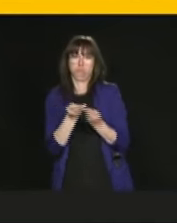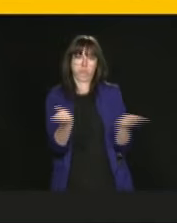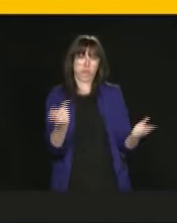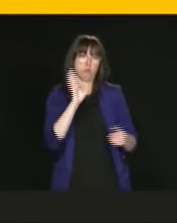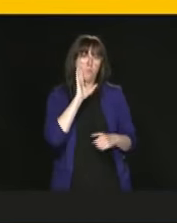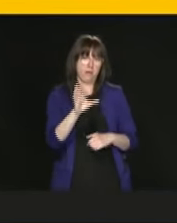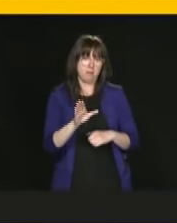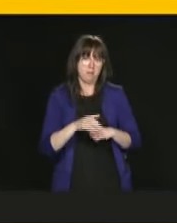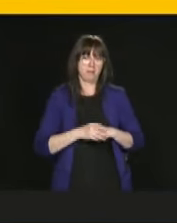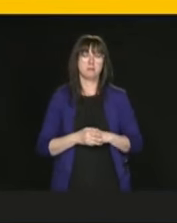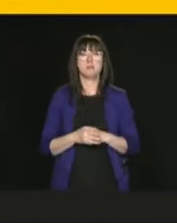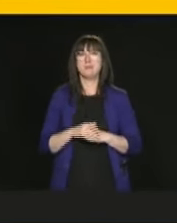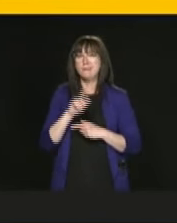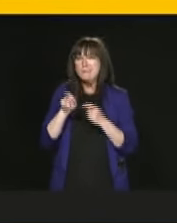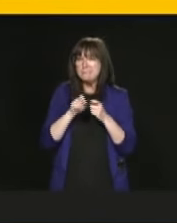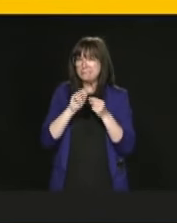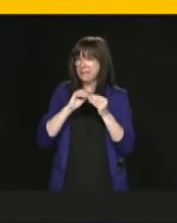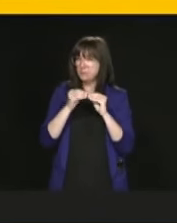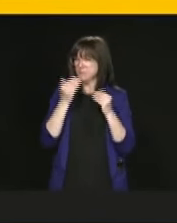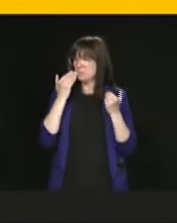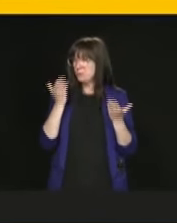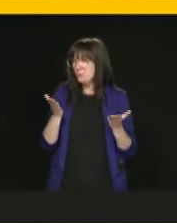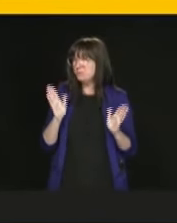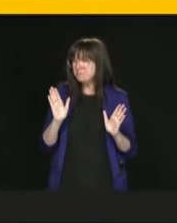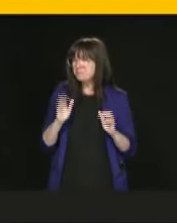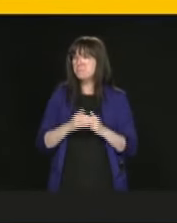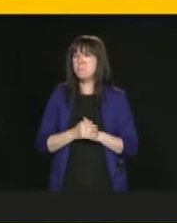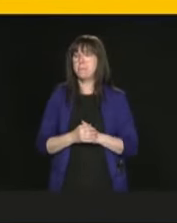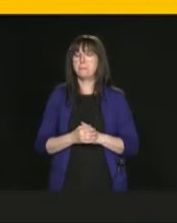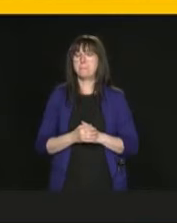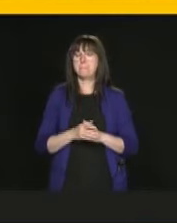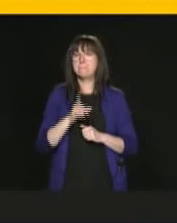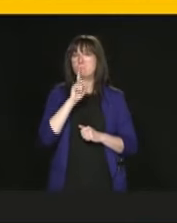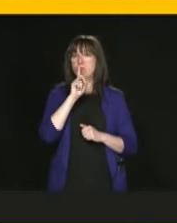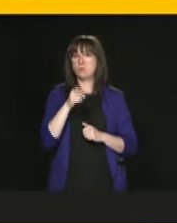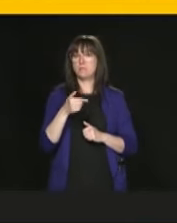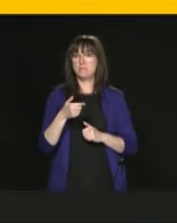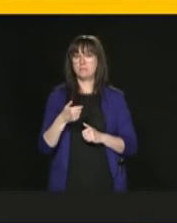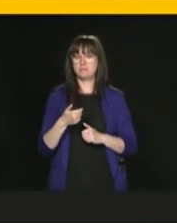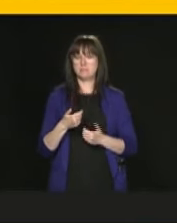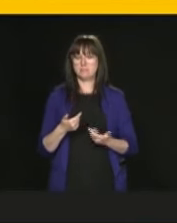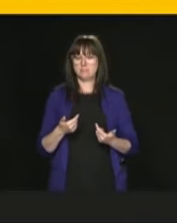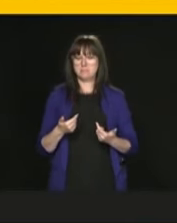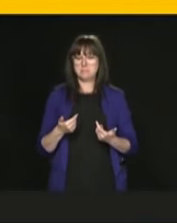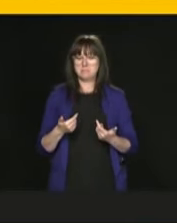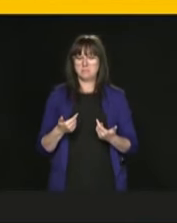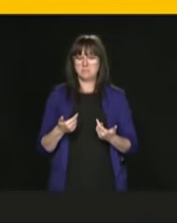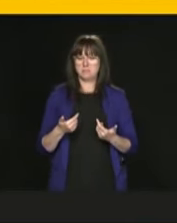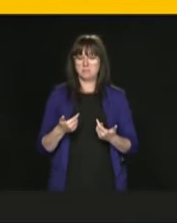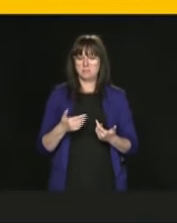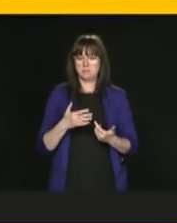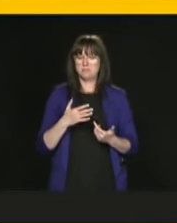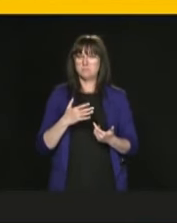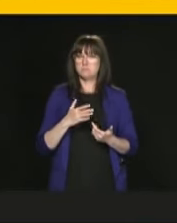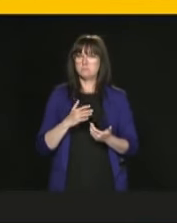numbers. I'm actually very heartened to see some of the domestic